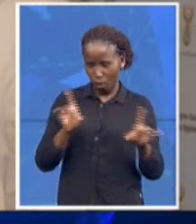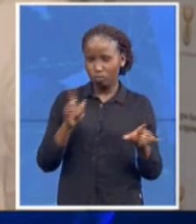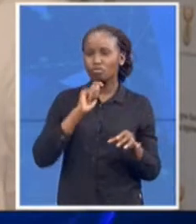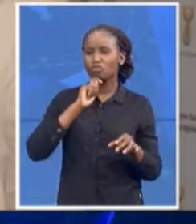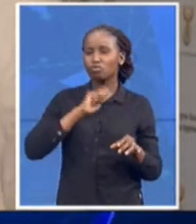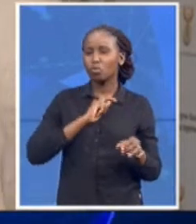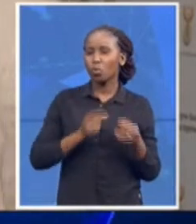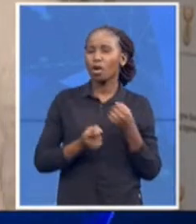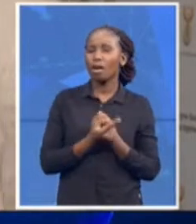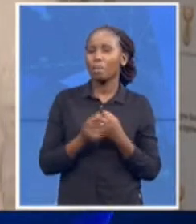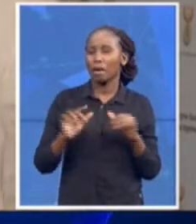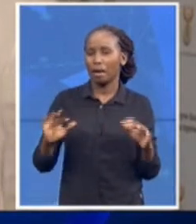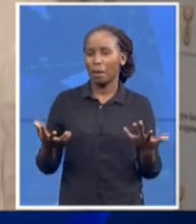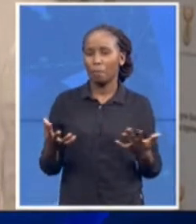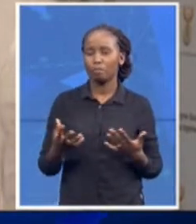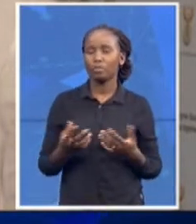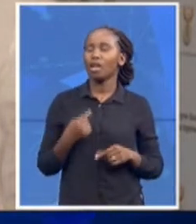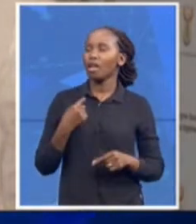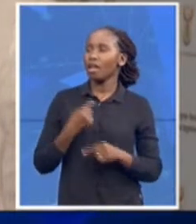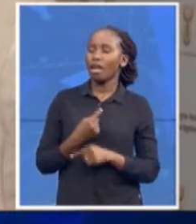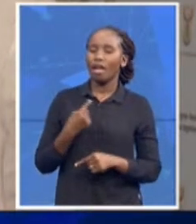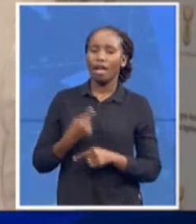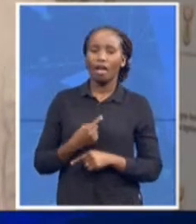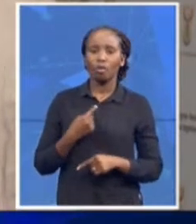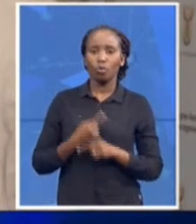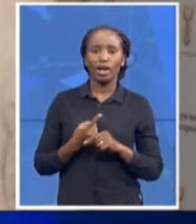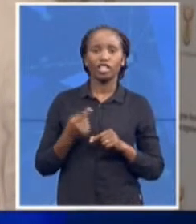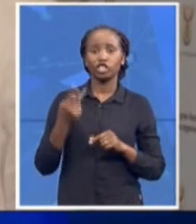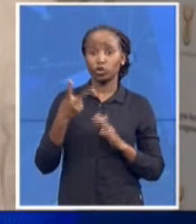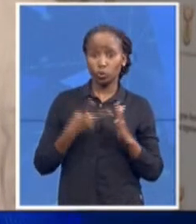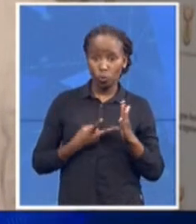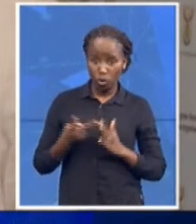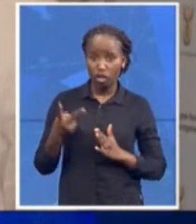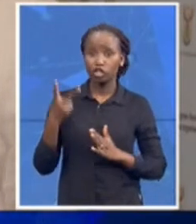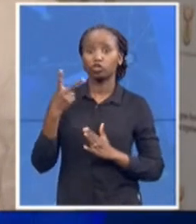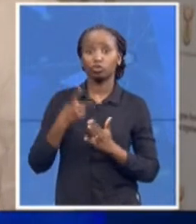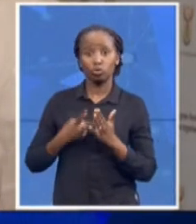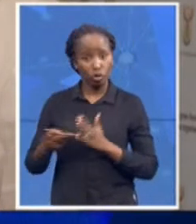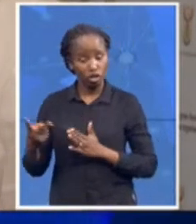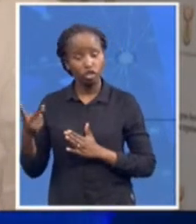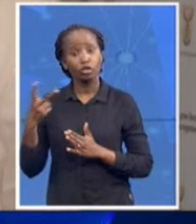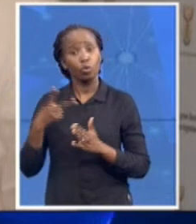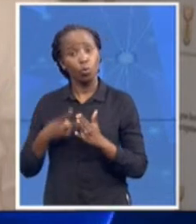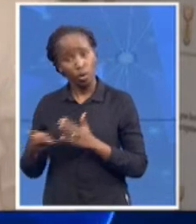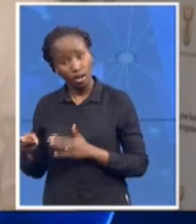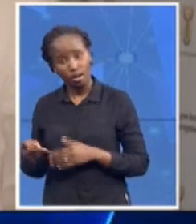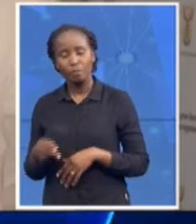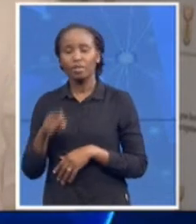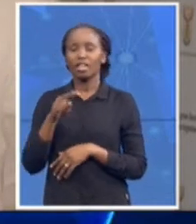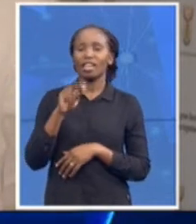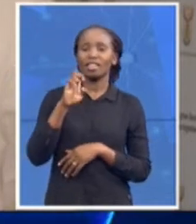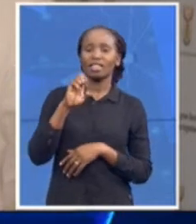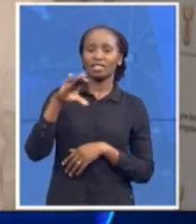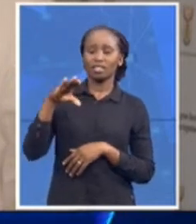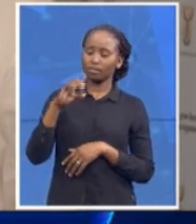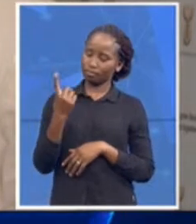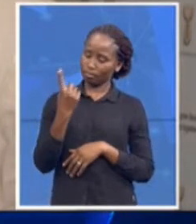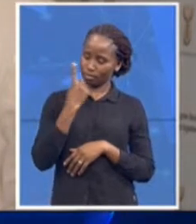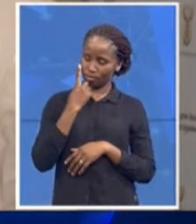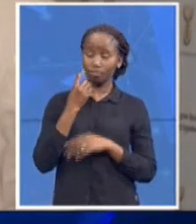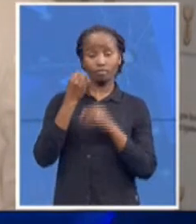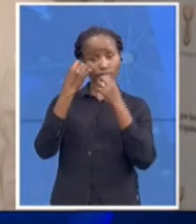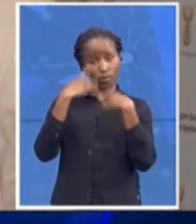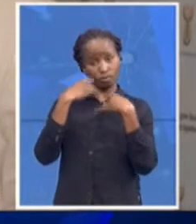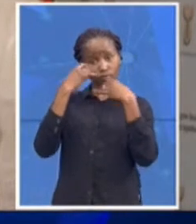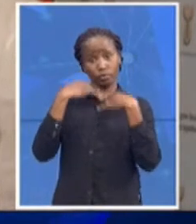month, NAC is going to report to me how is the disciplinary process going with the senior management and everybody